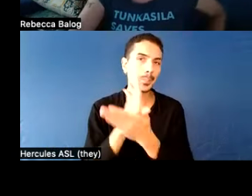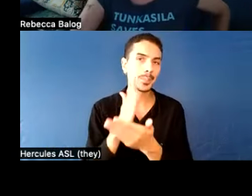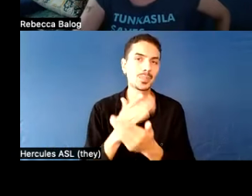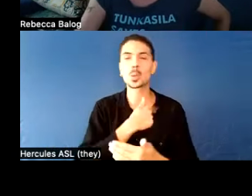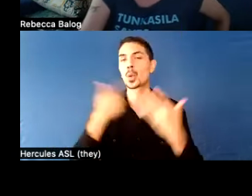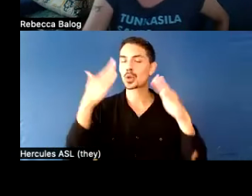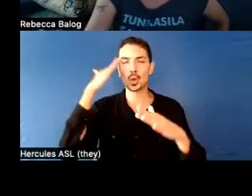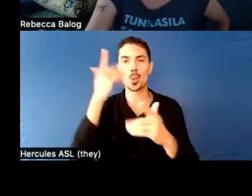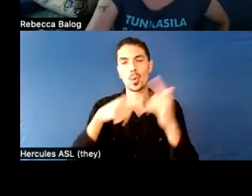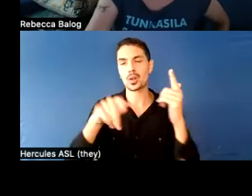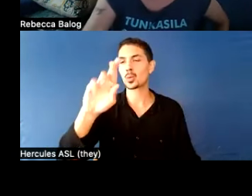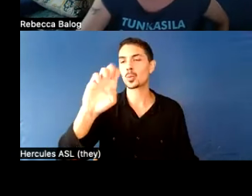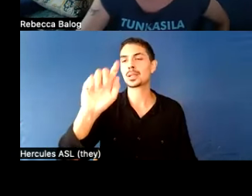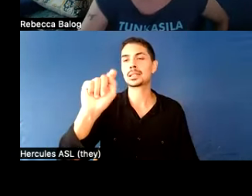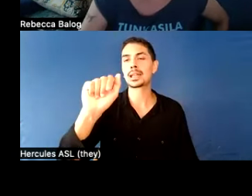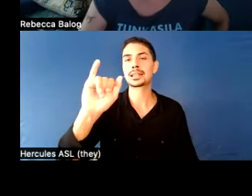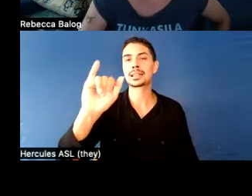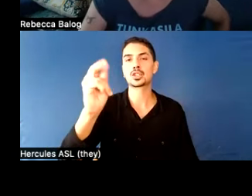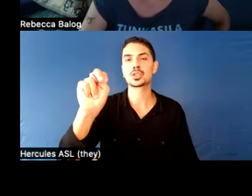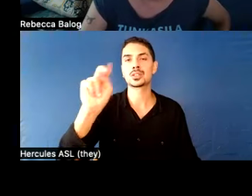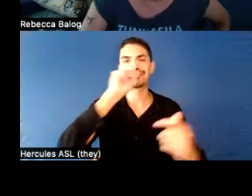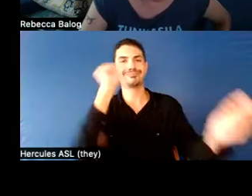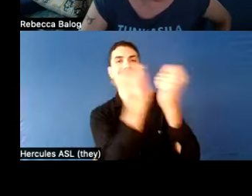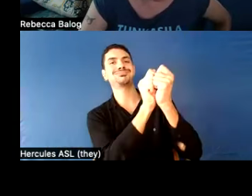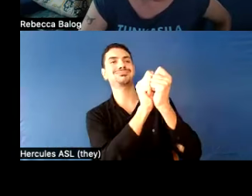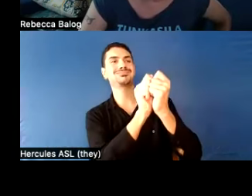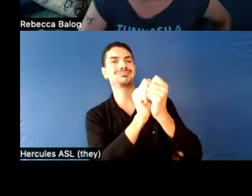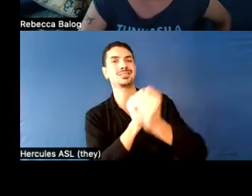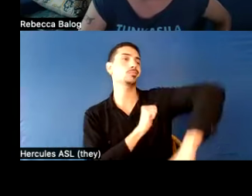like, but that's a big part of it.